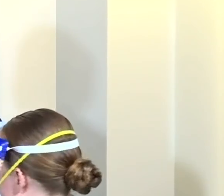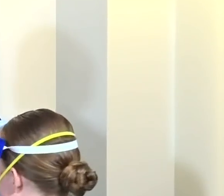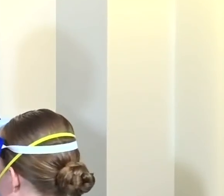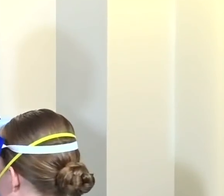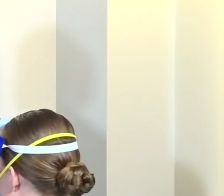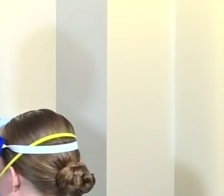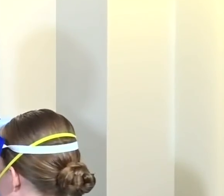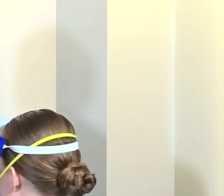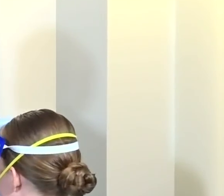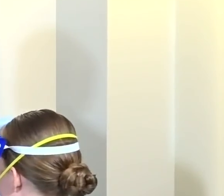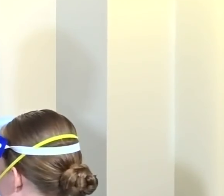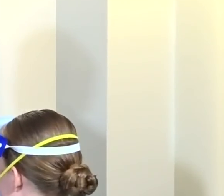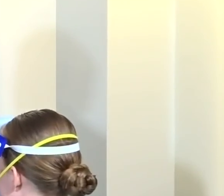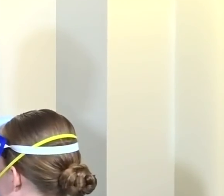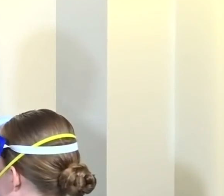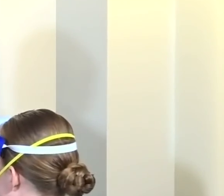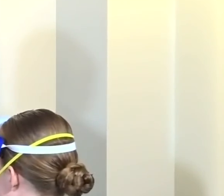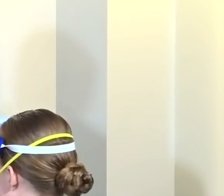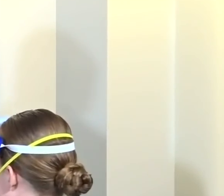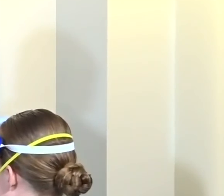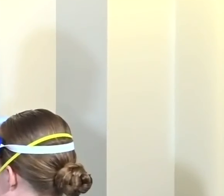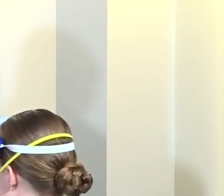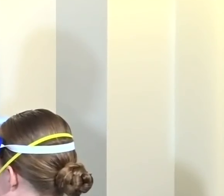Other side. All You right. ready? Yep.